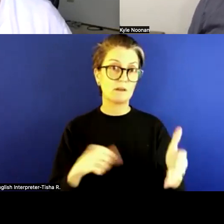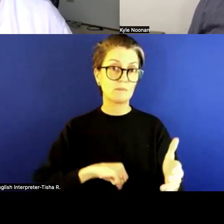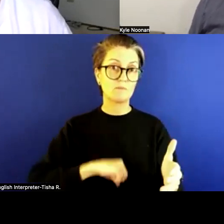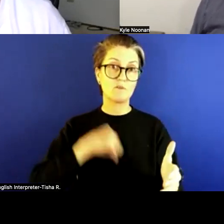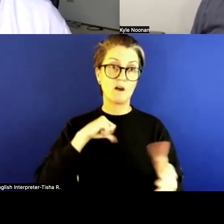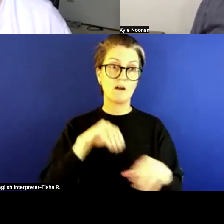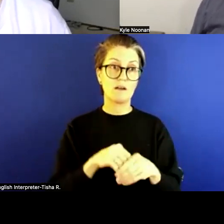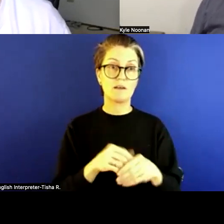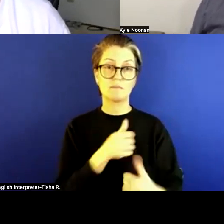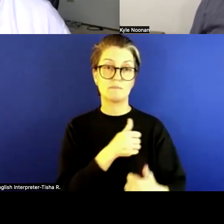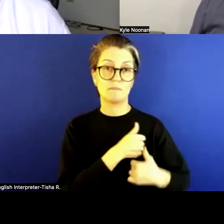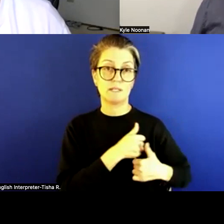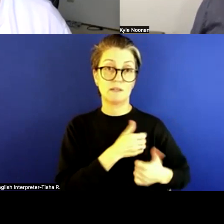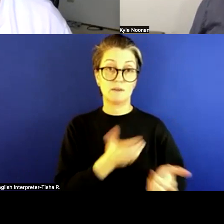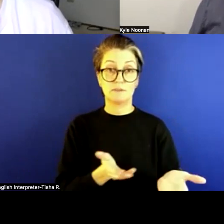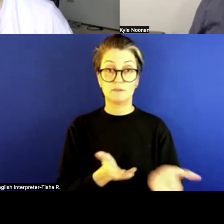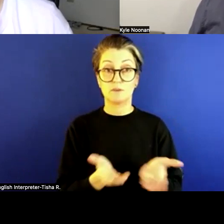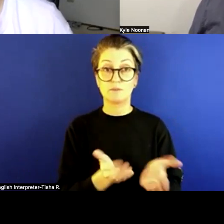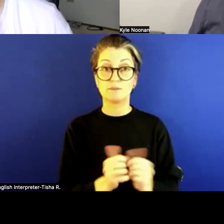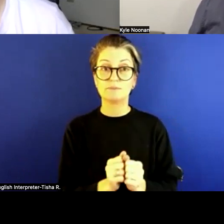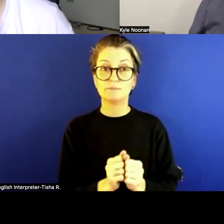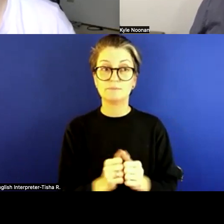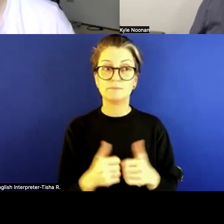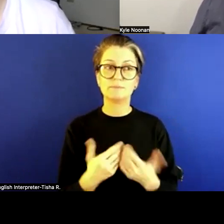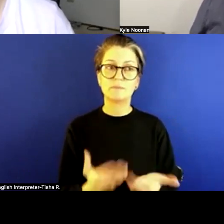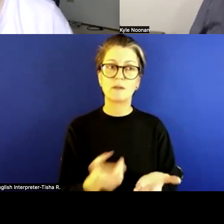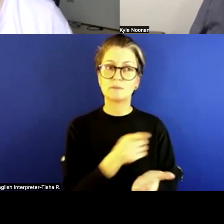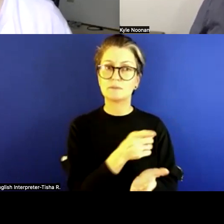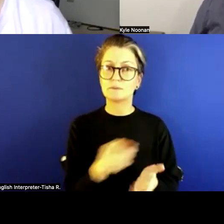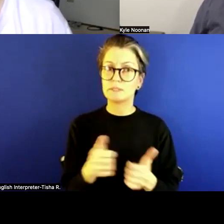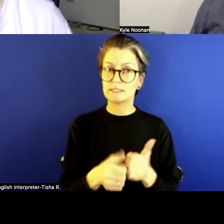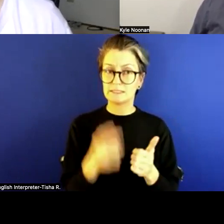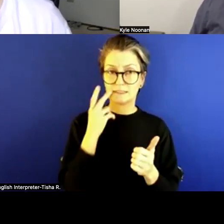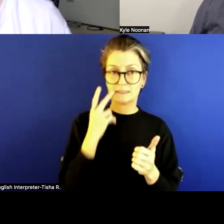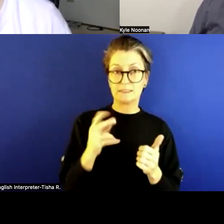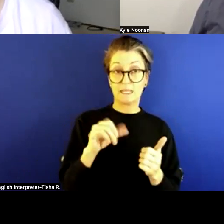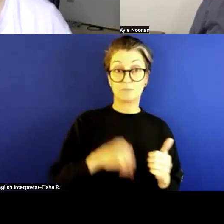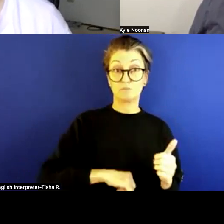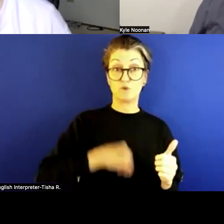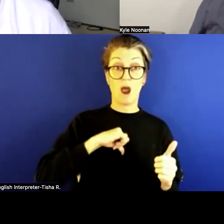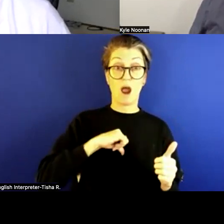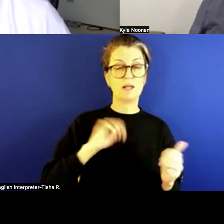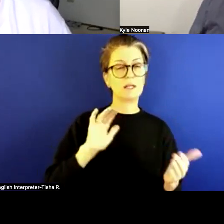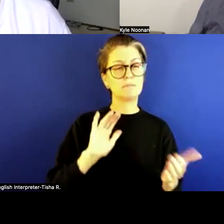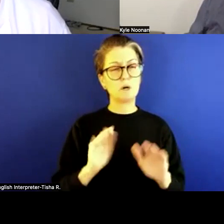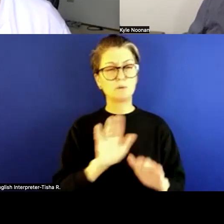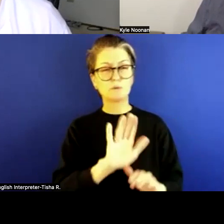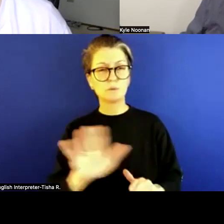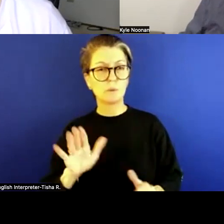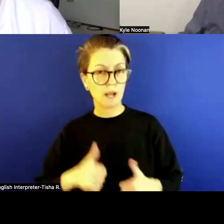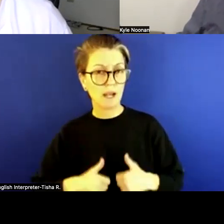service. How do each of you see these types of pride comparing in your own lived